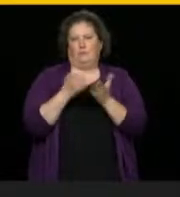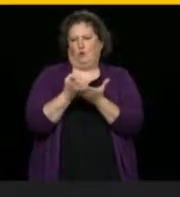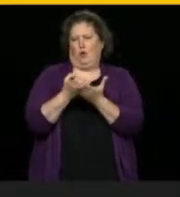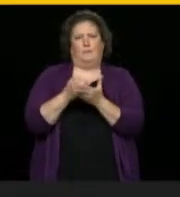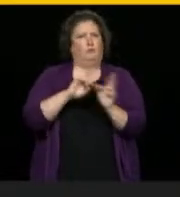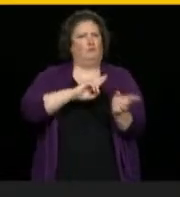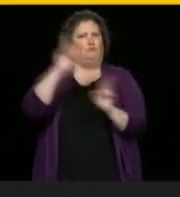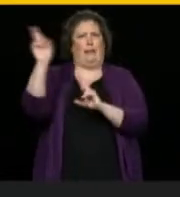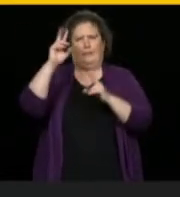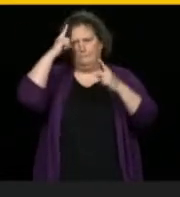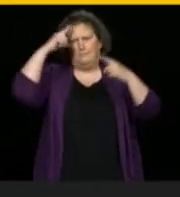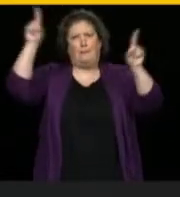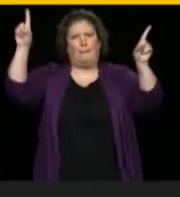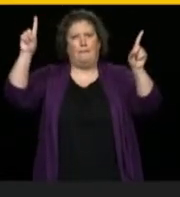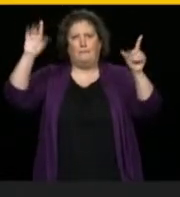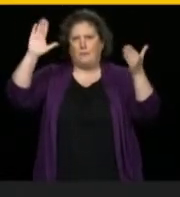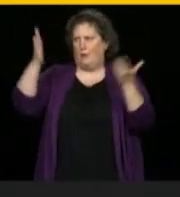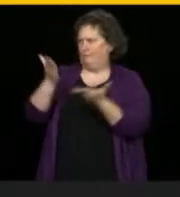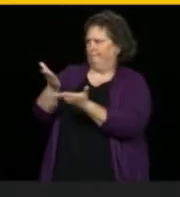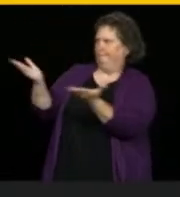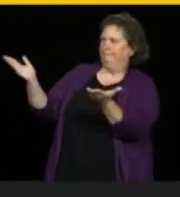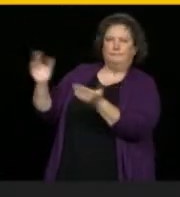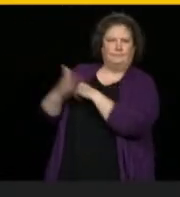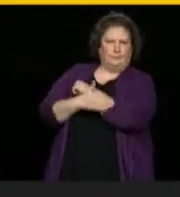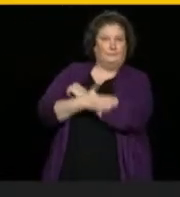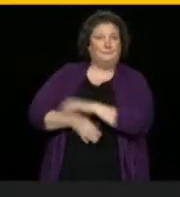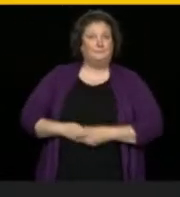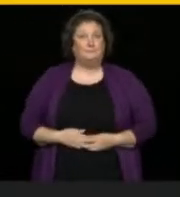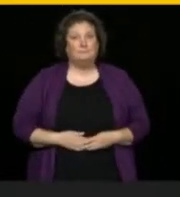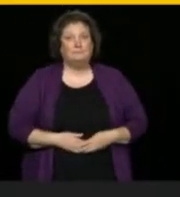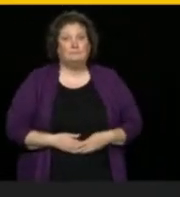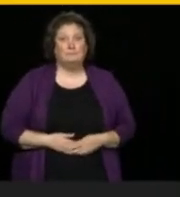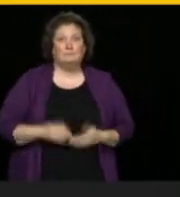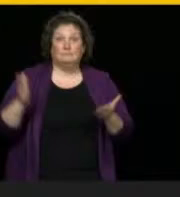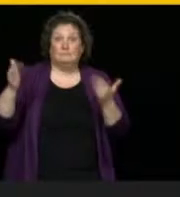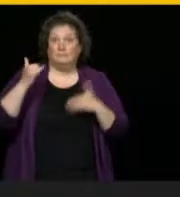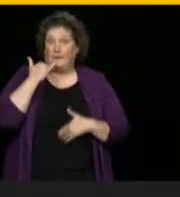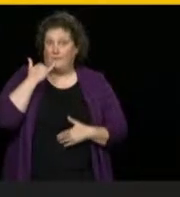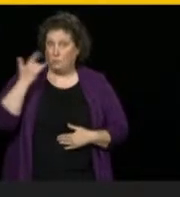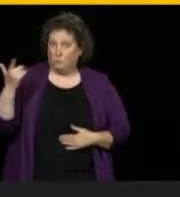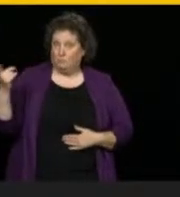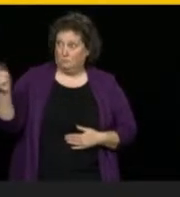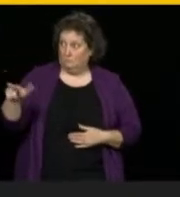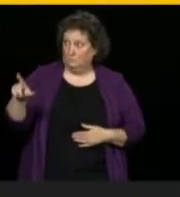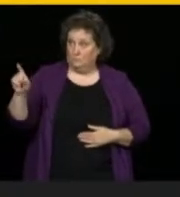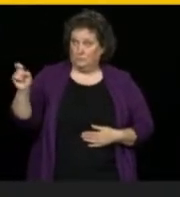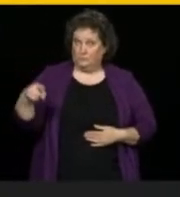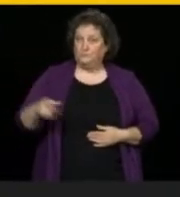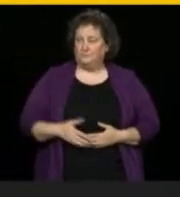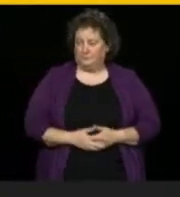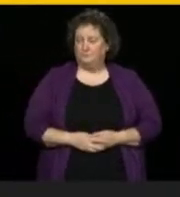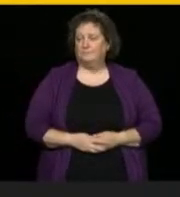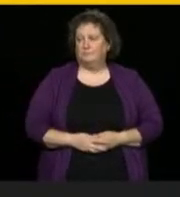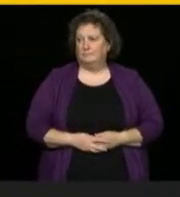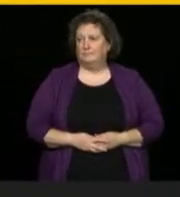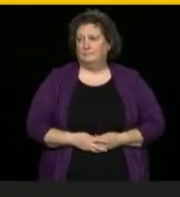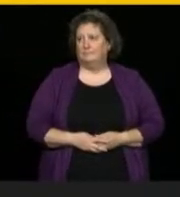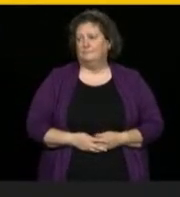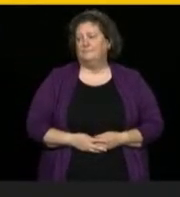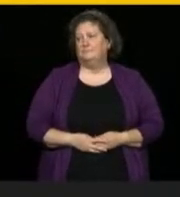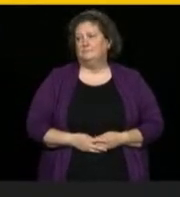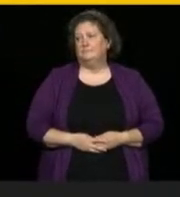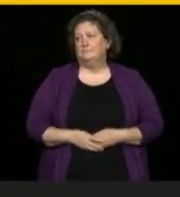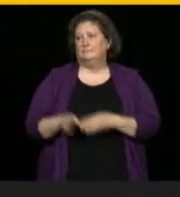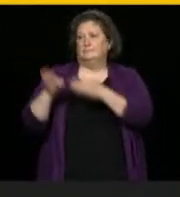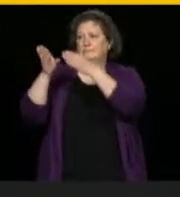allies. Thank you. Operator, next question over the phone. Thank you. Merci. Next question, Rosemary Barton,